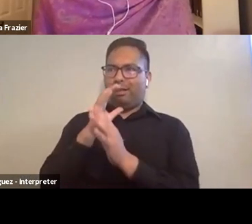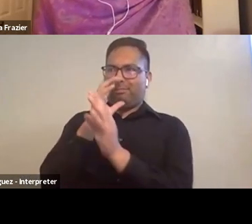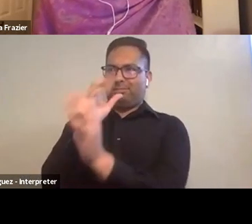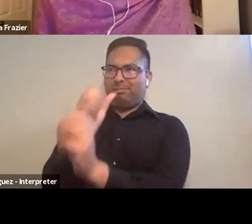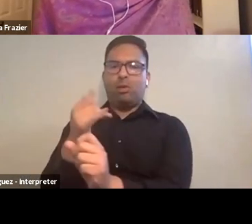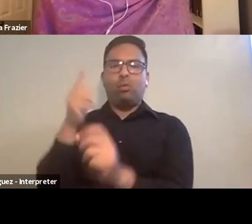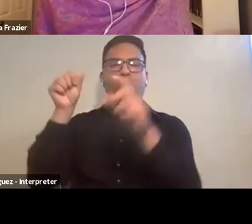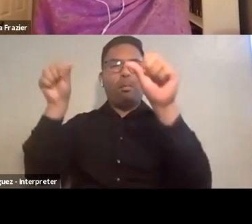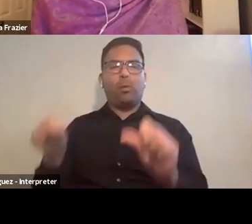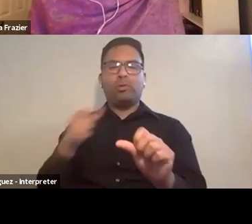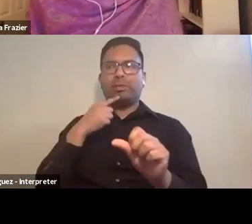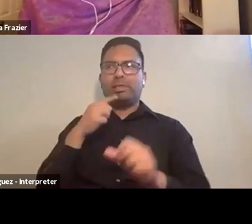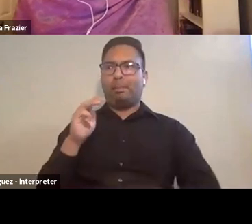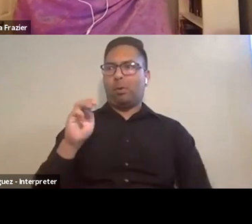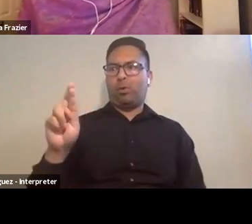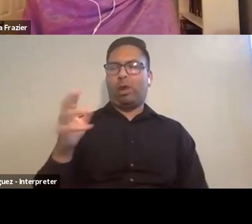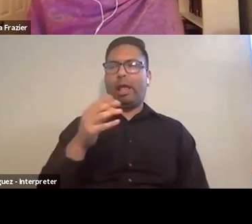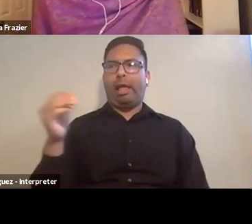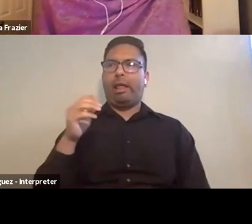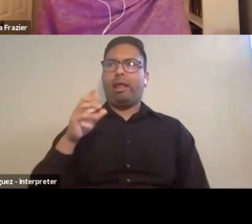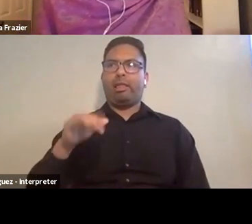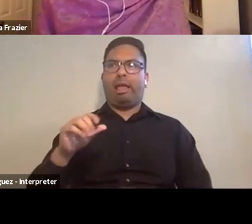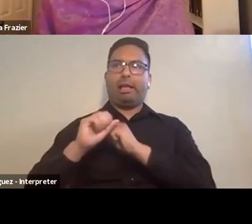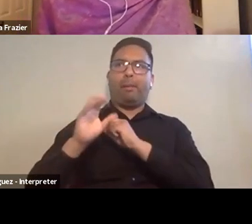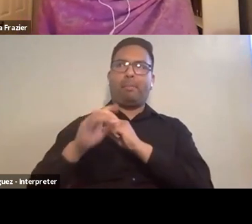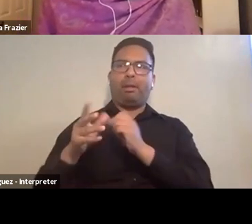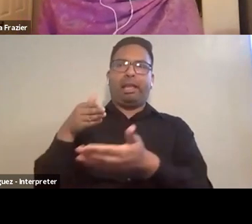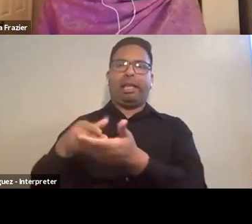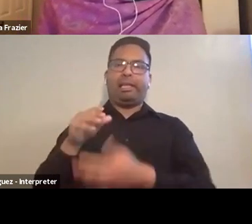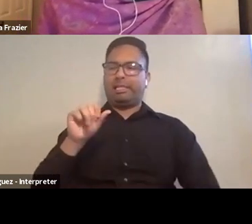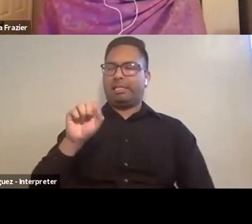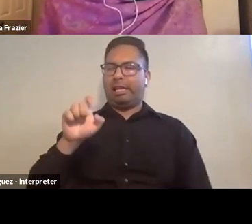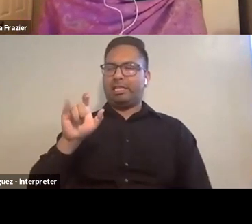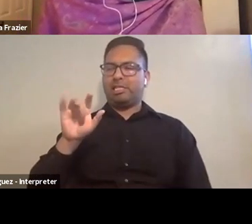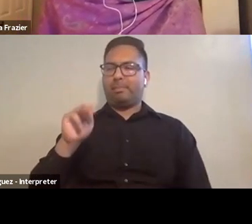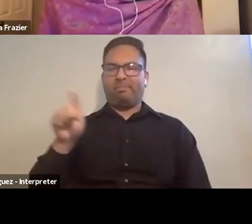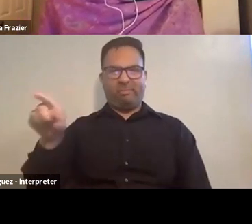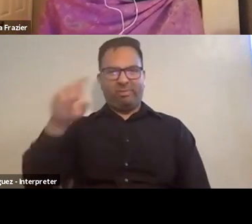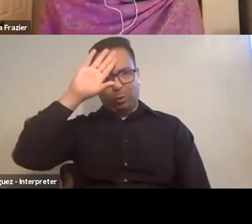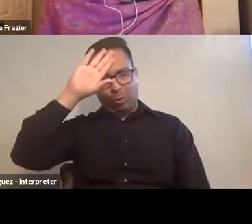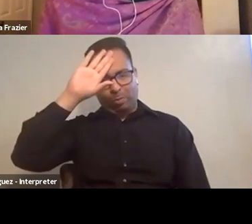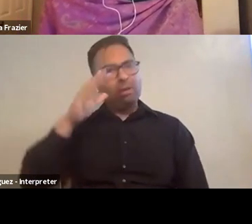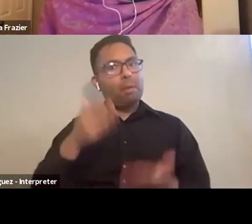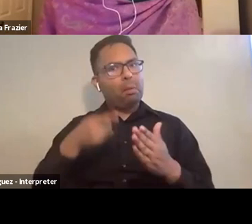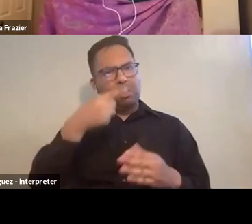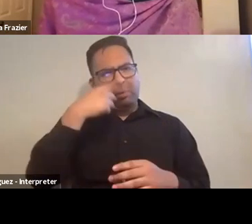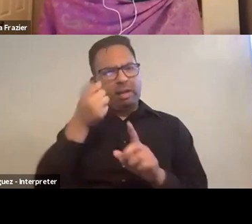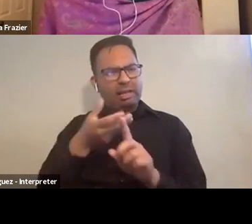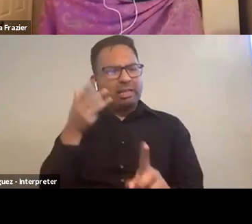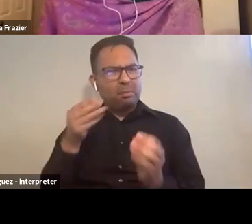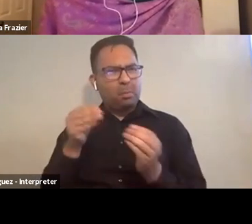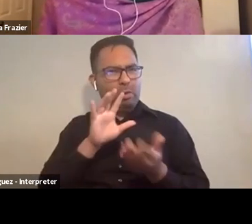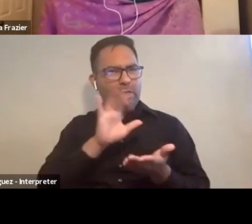said Margaret Randall and the campaign against sexism in Cuba, right? Maybe you could just say a little bit more about that, if there are other